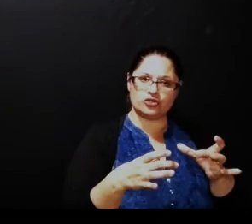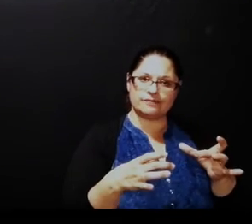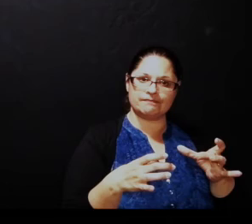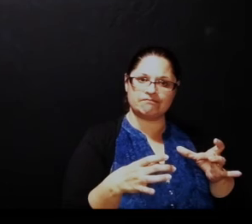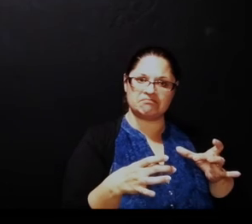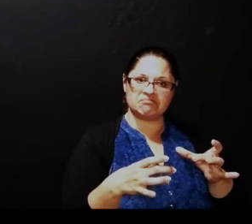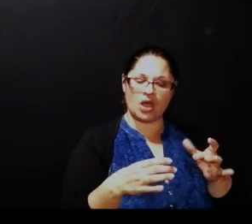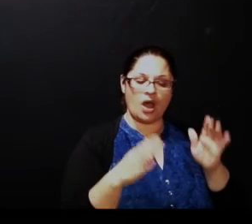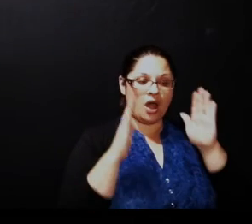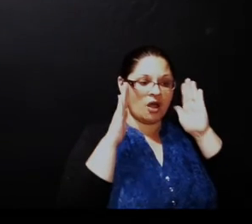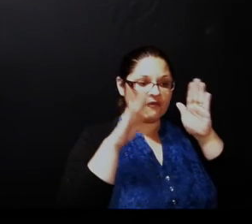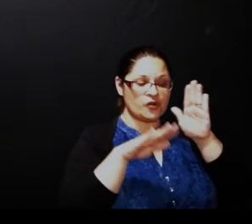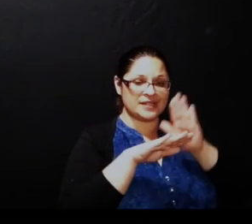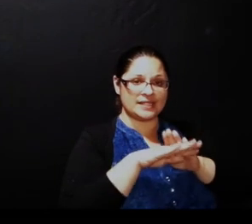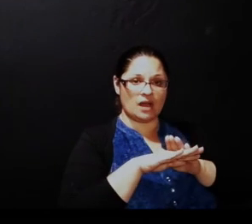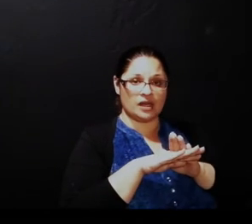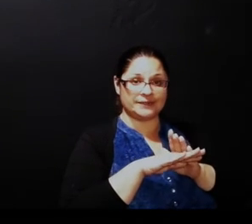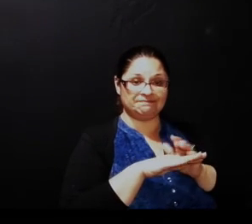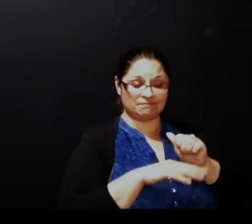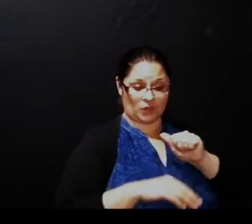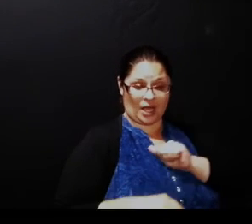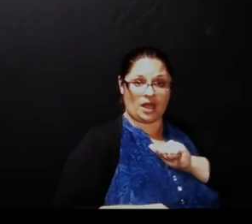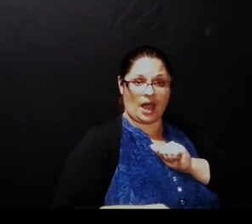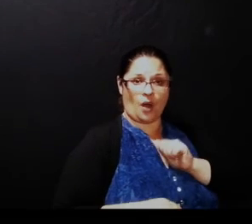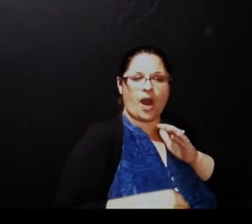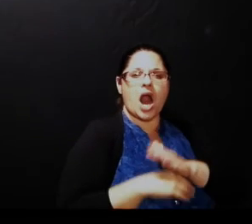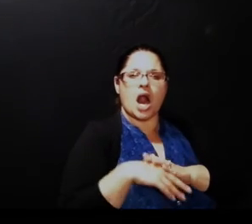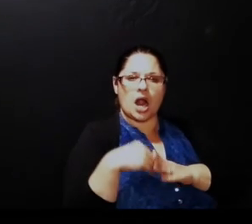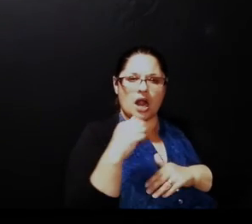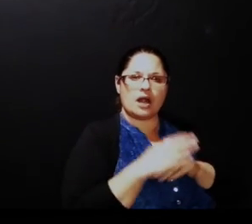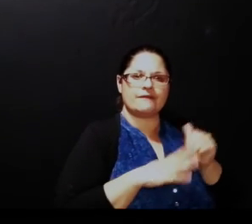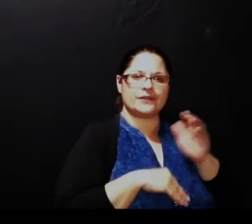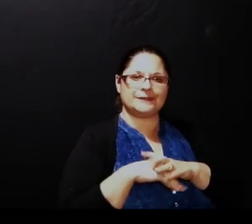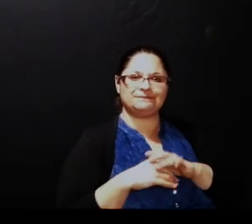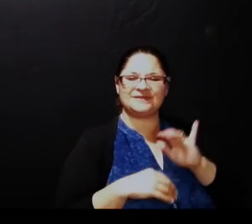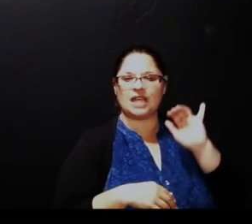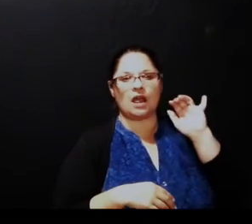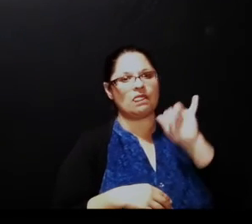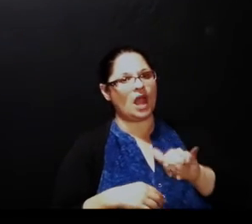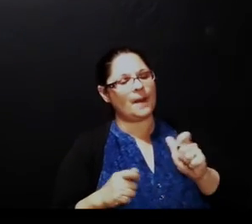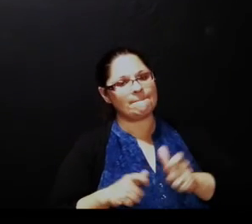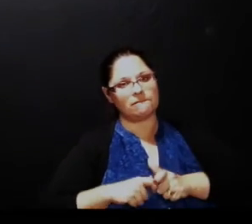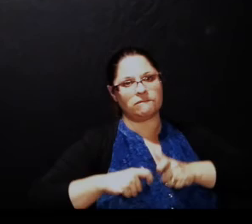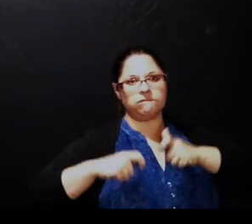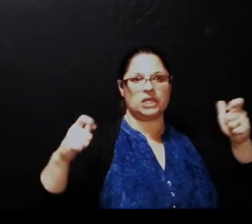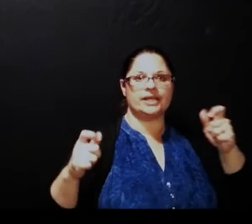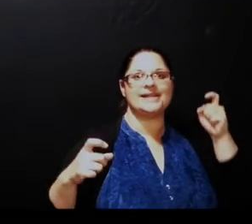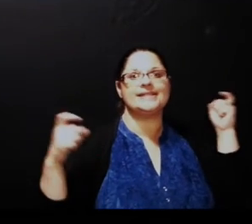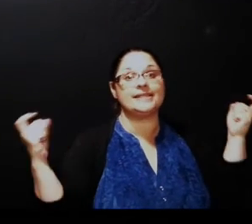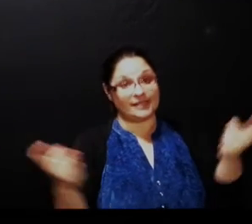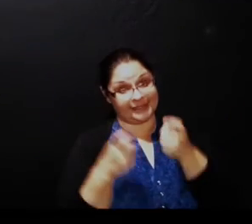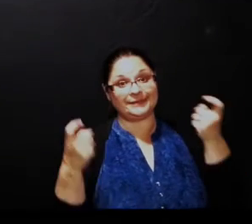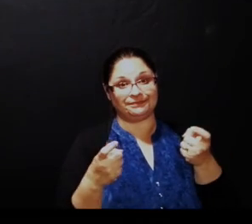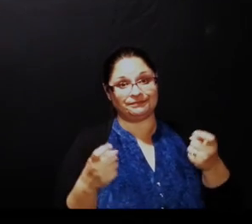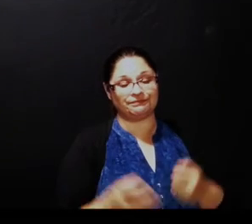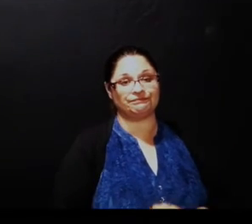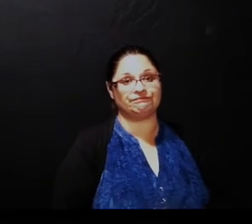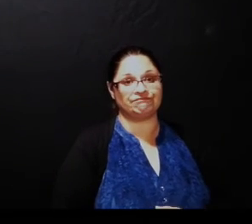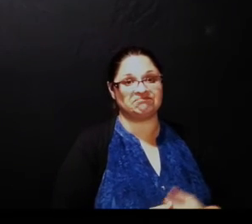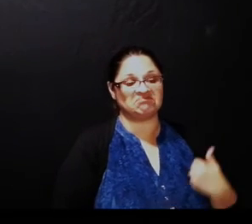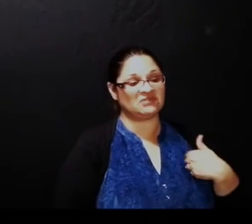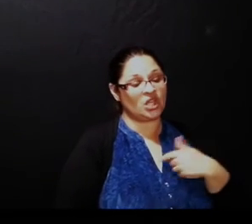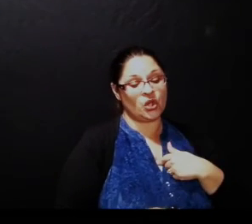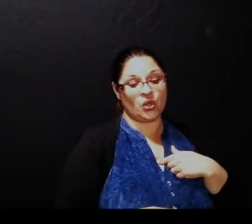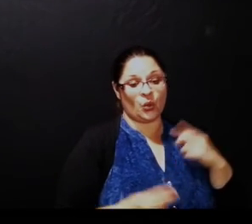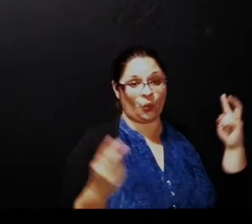we have fallen into grave sin. If we look at only taking care of ourselves, we've